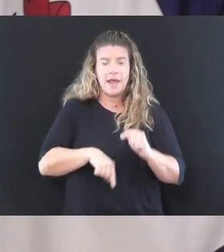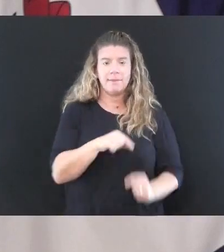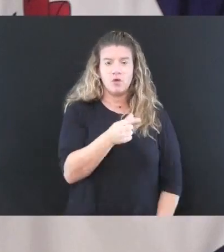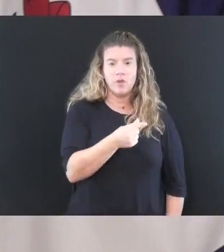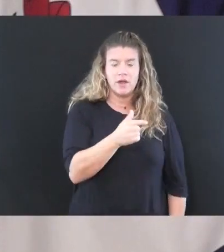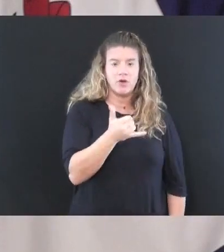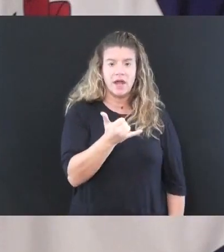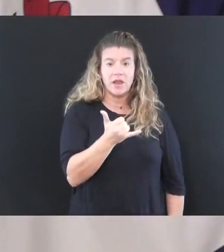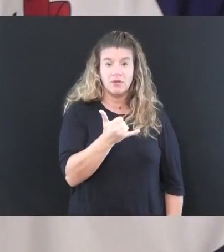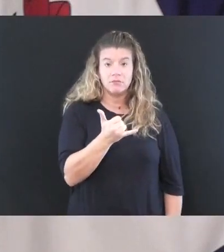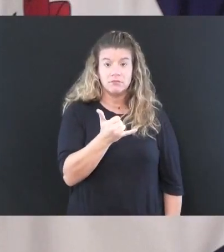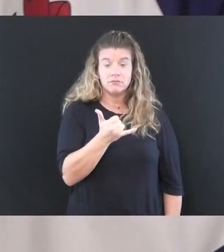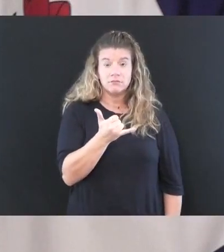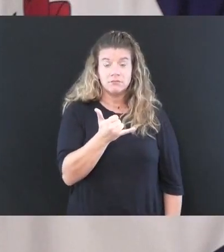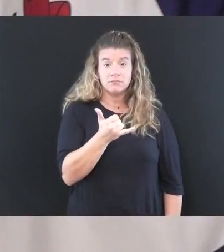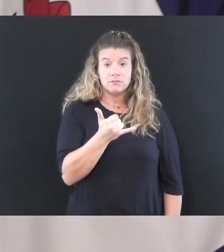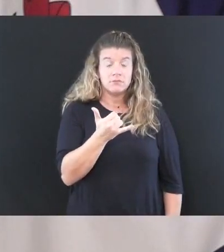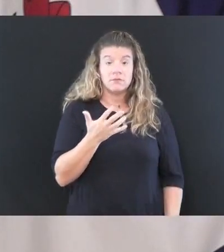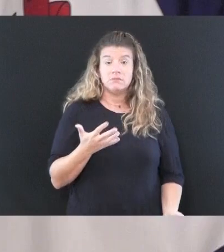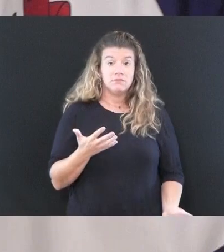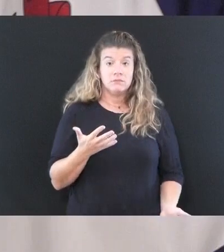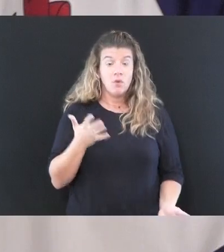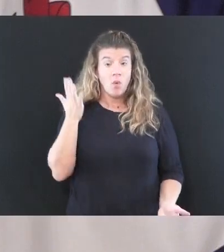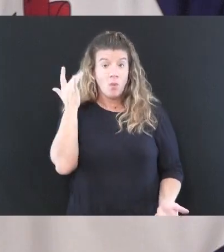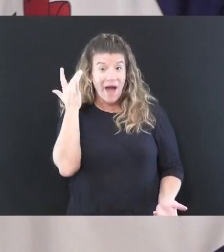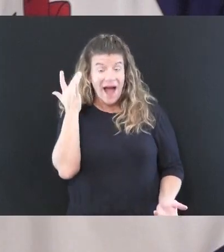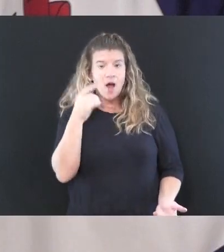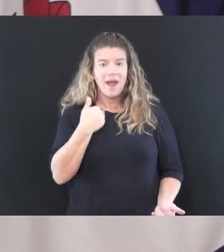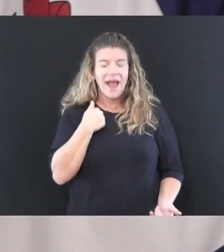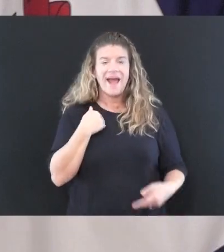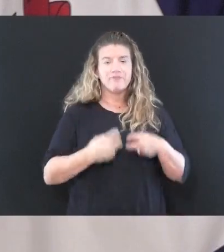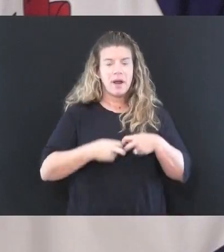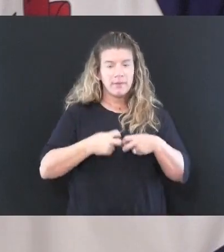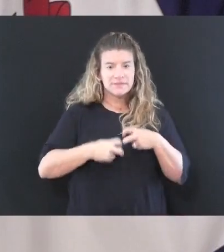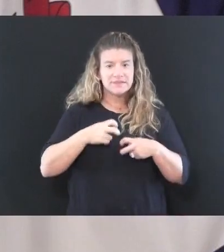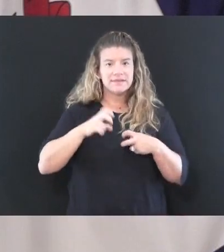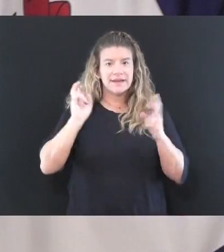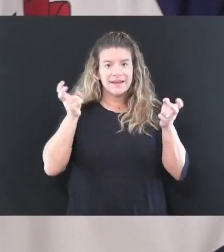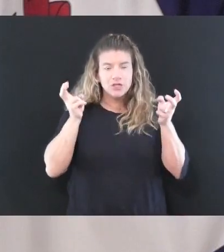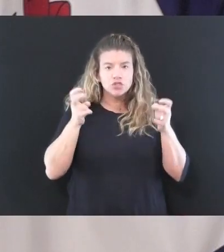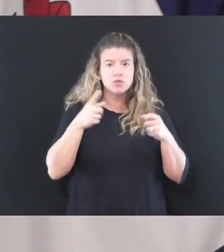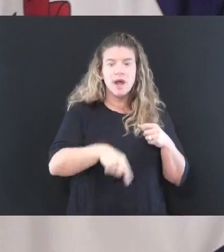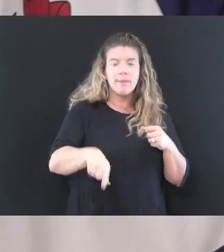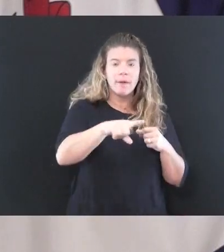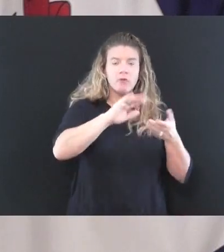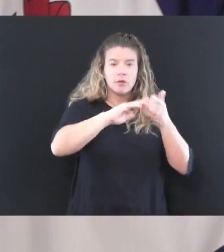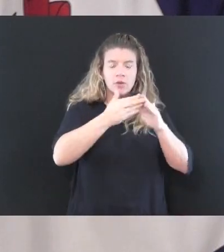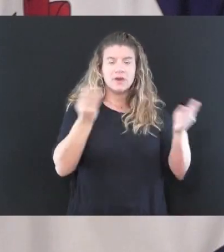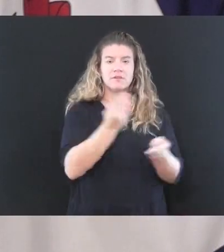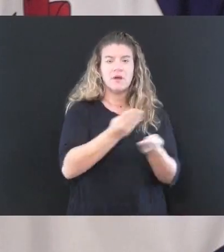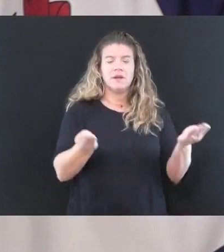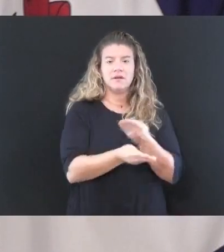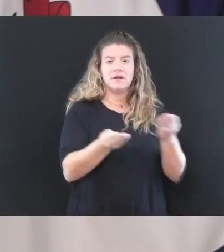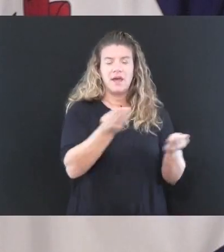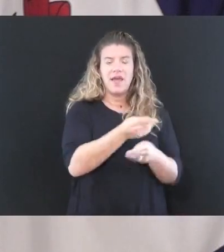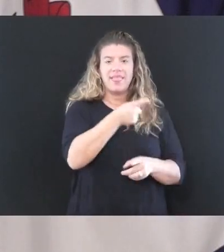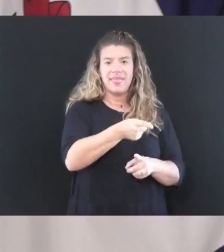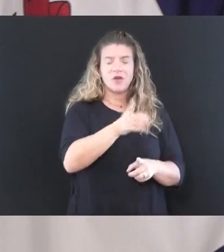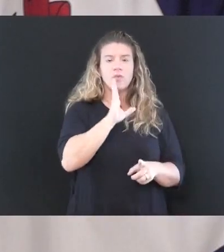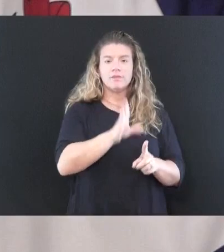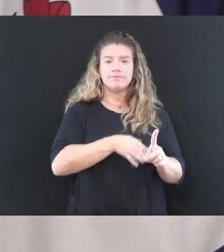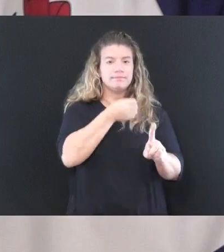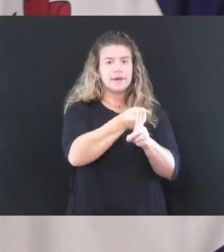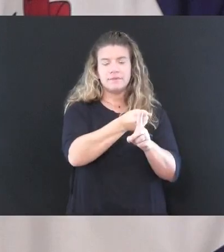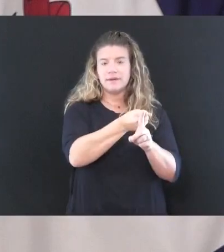the yellow or the orange, because there are problems out there with community spread that keep causing